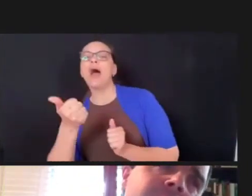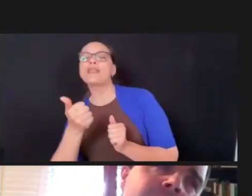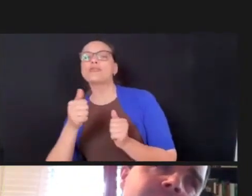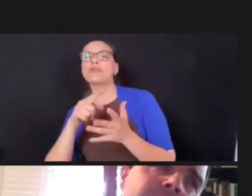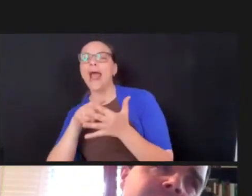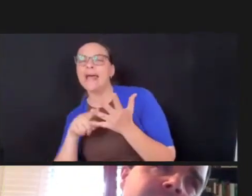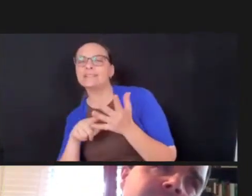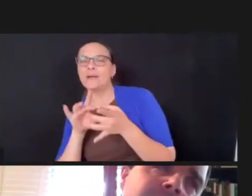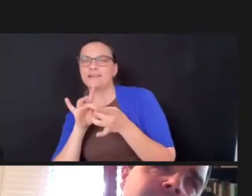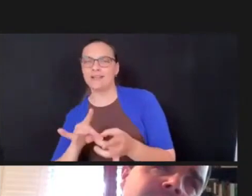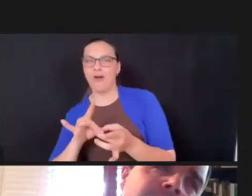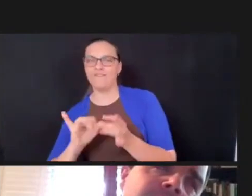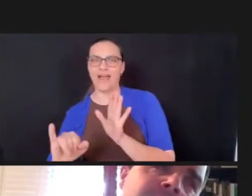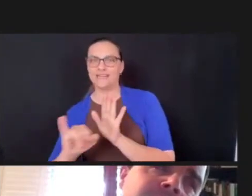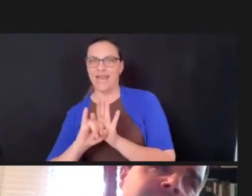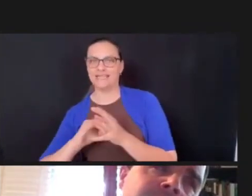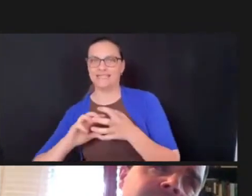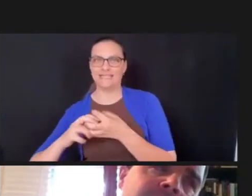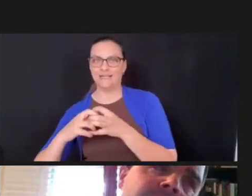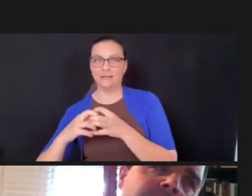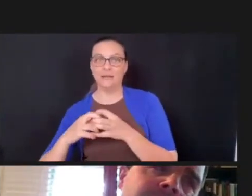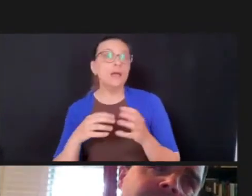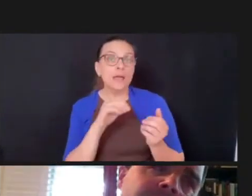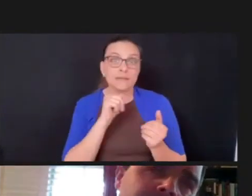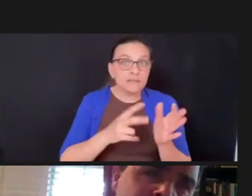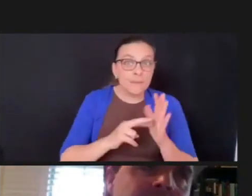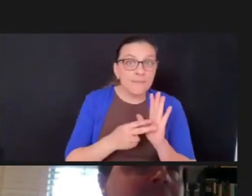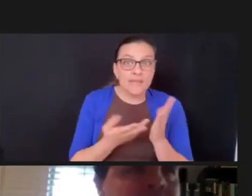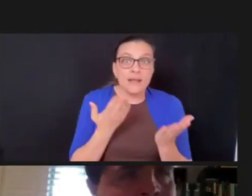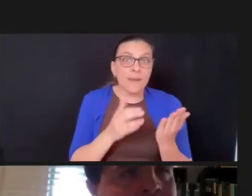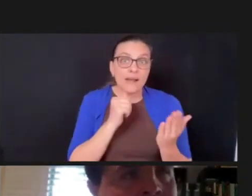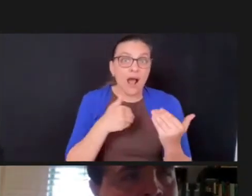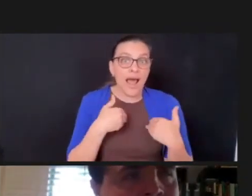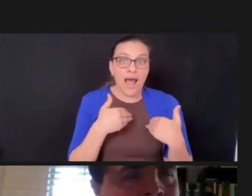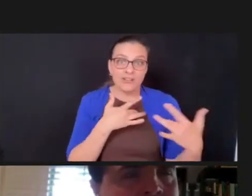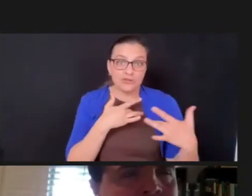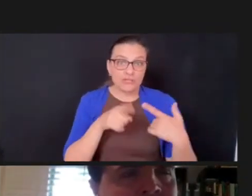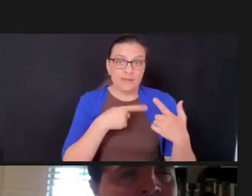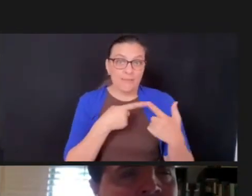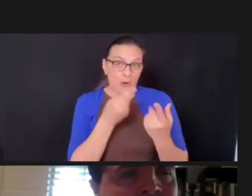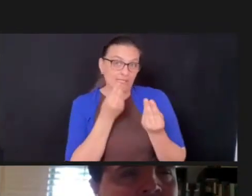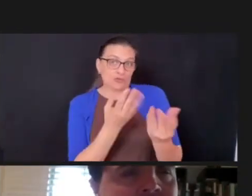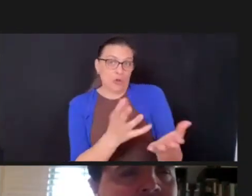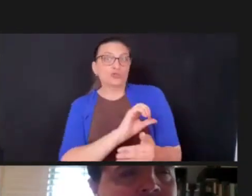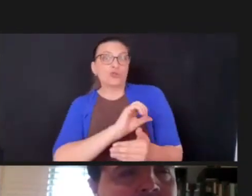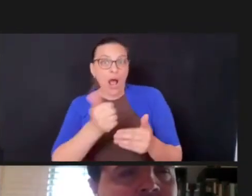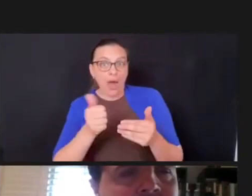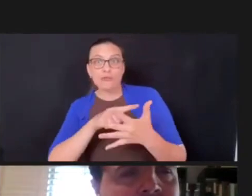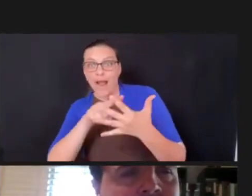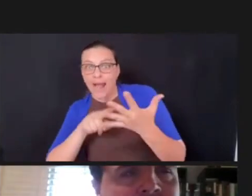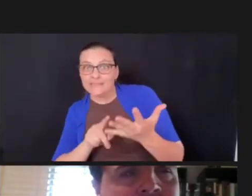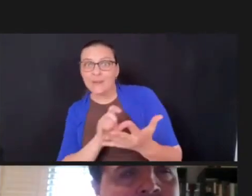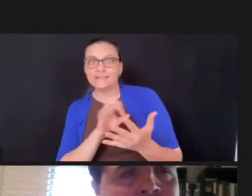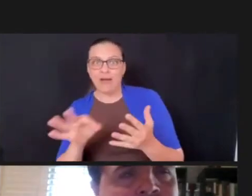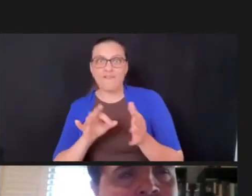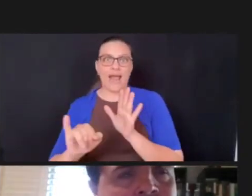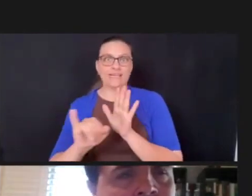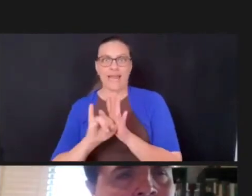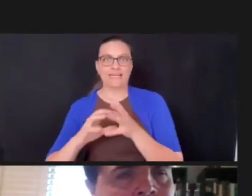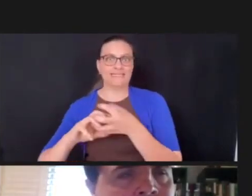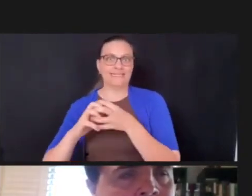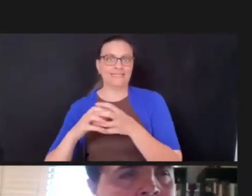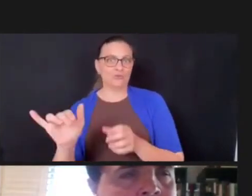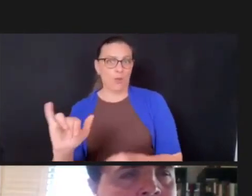there might not be concerns about disclosure of other aspects of identity too. And certainly that